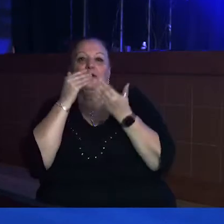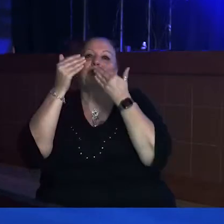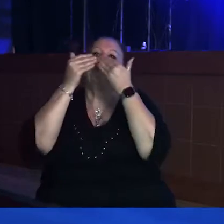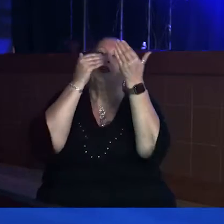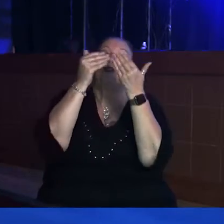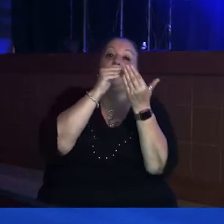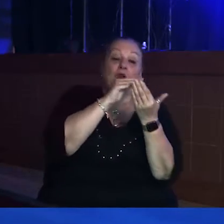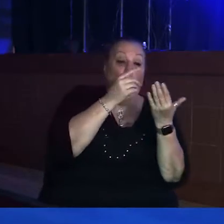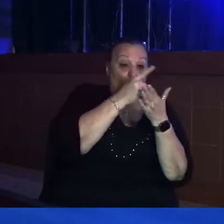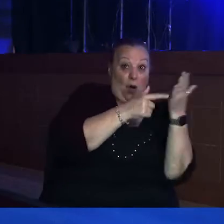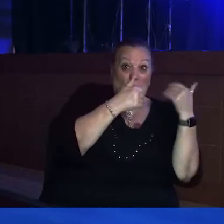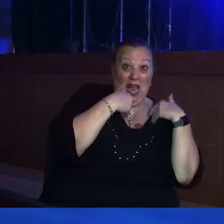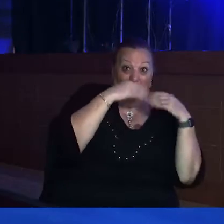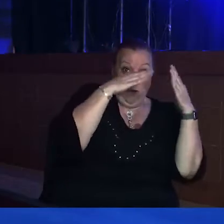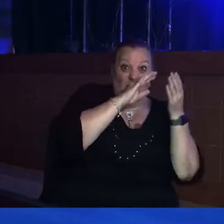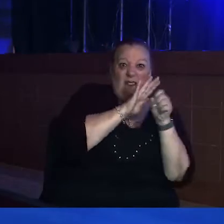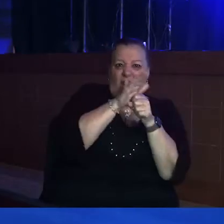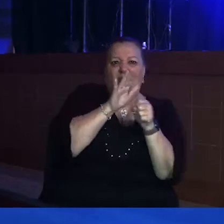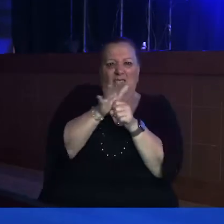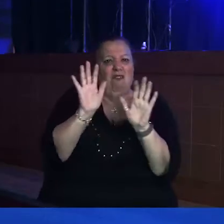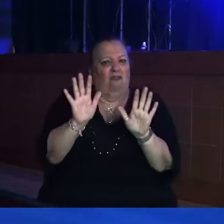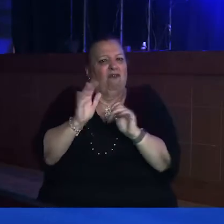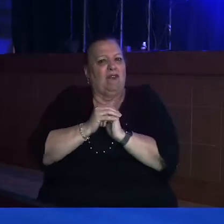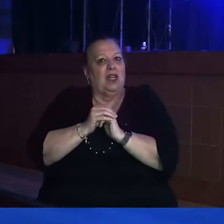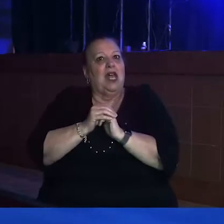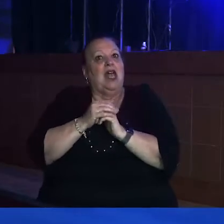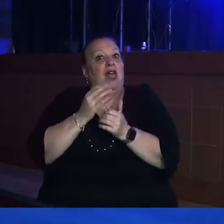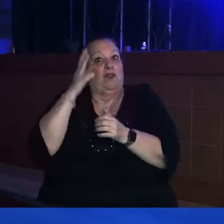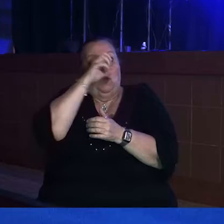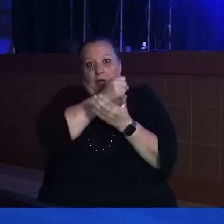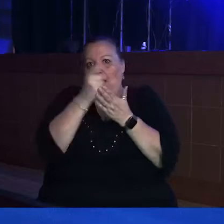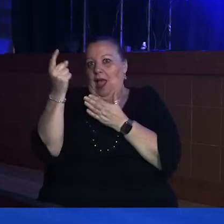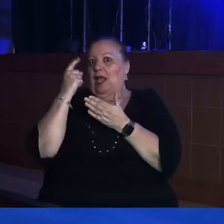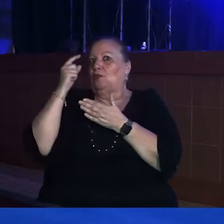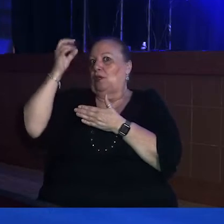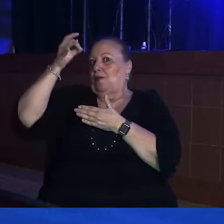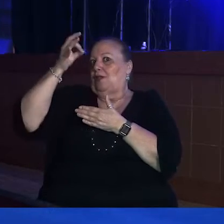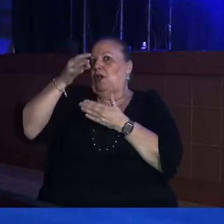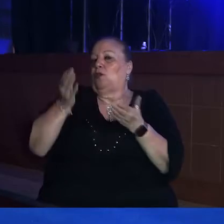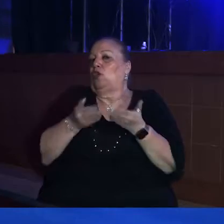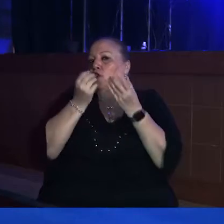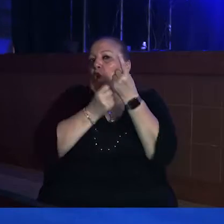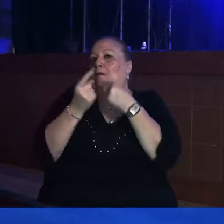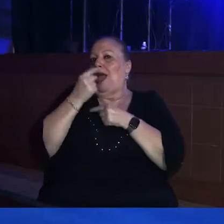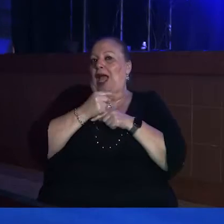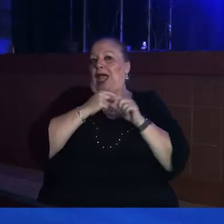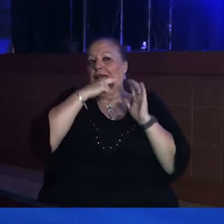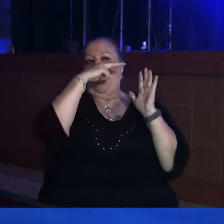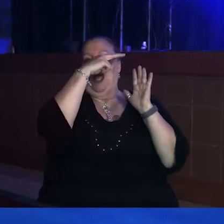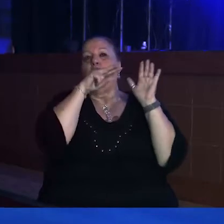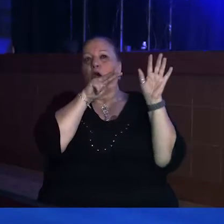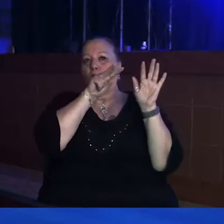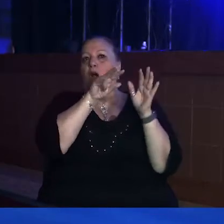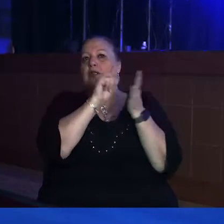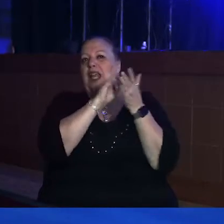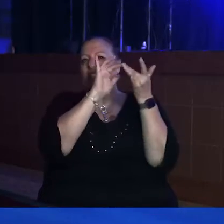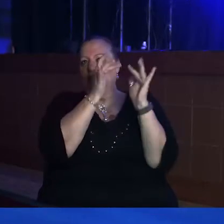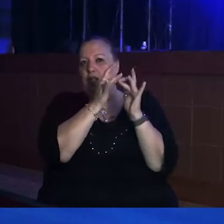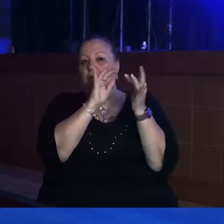into enough. And if you missed last week's message, I really want to encourage you to go back and watch that online. It's on our